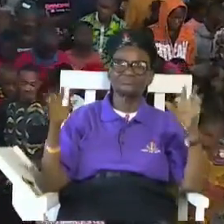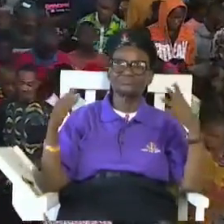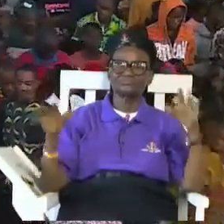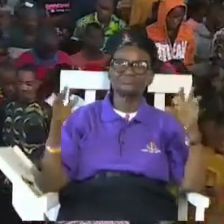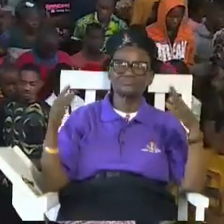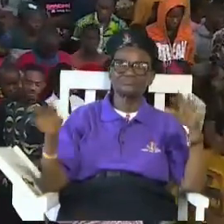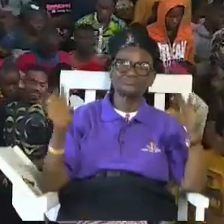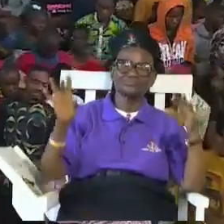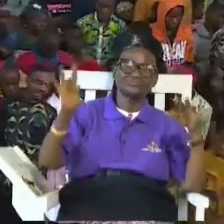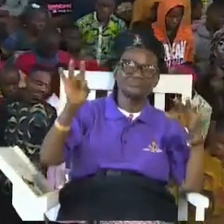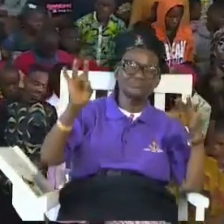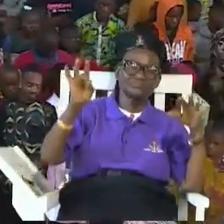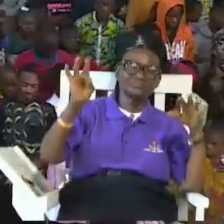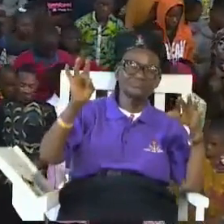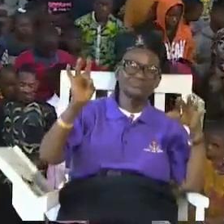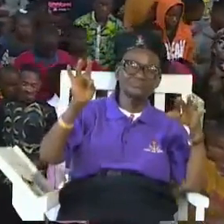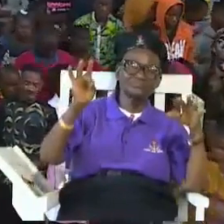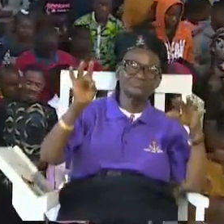eight,